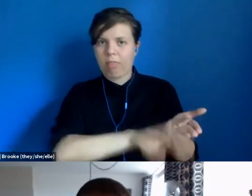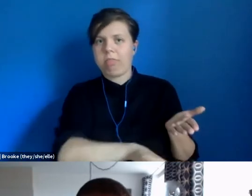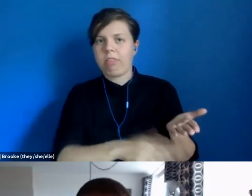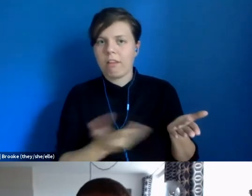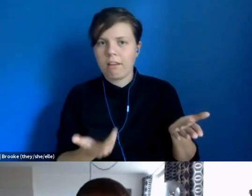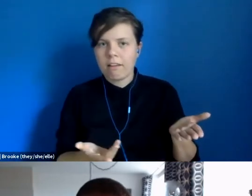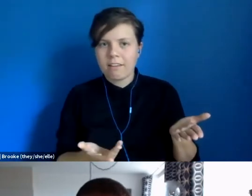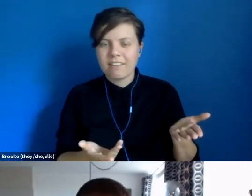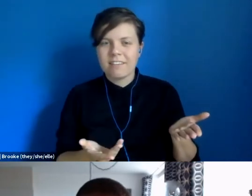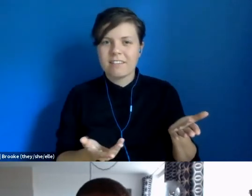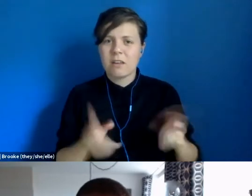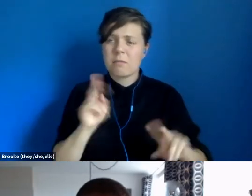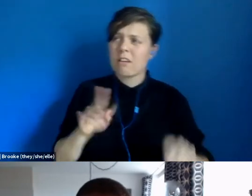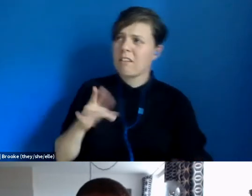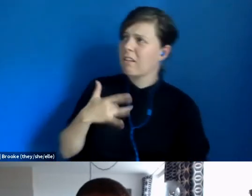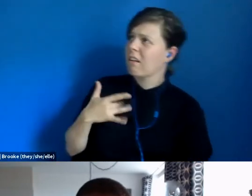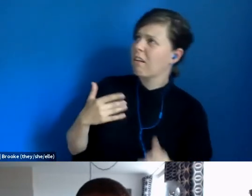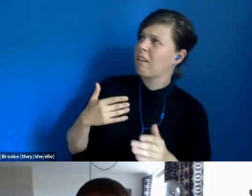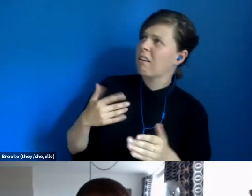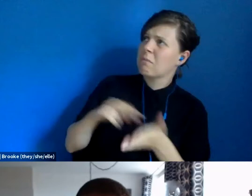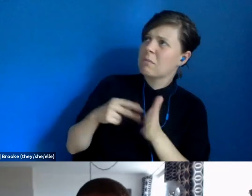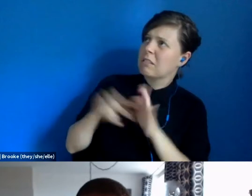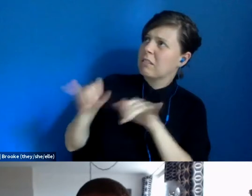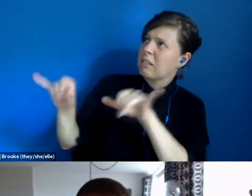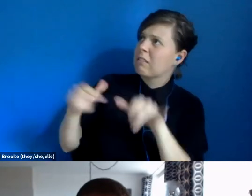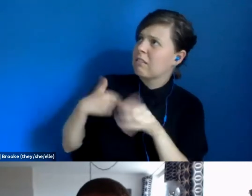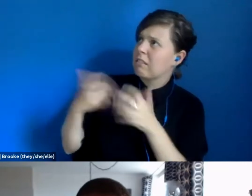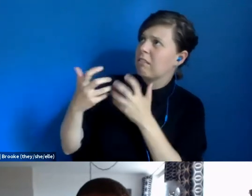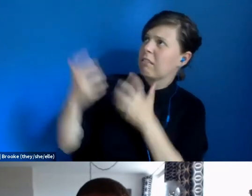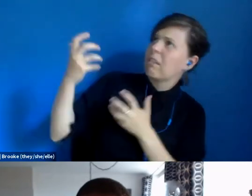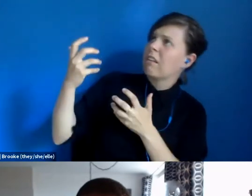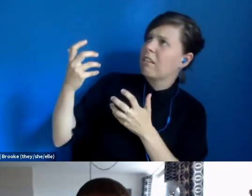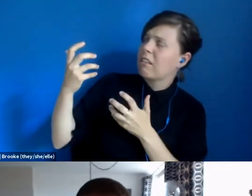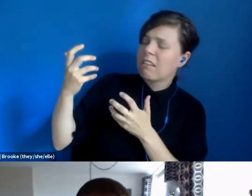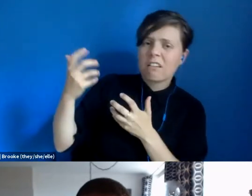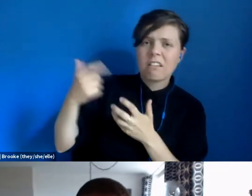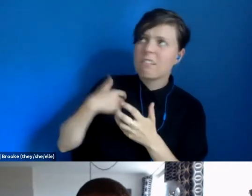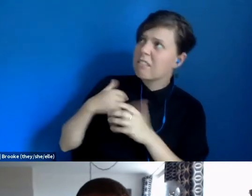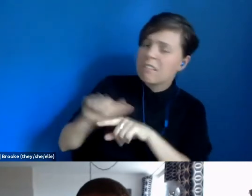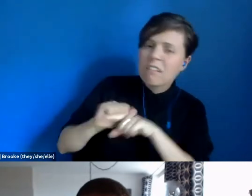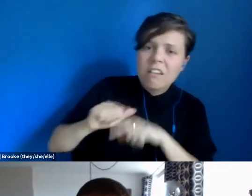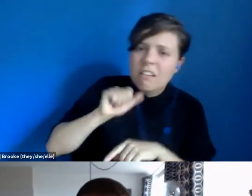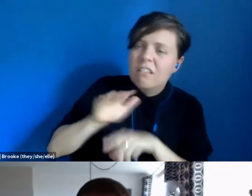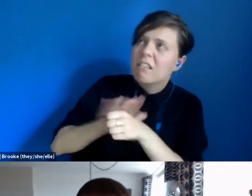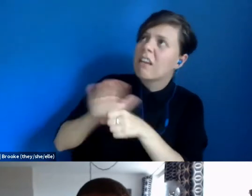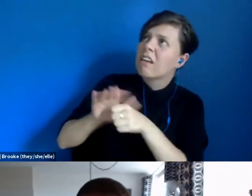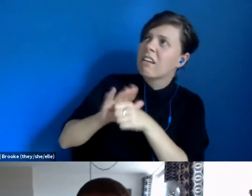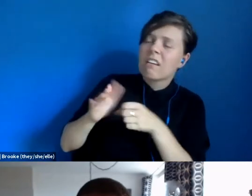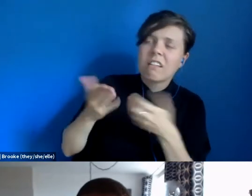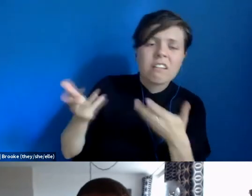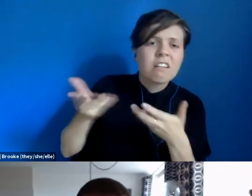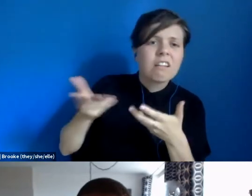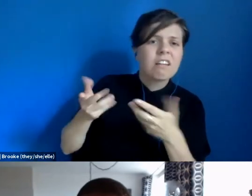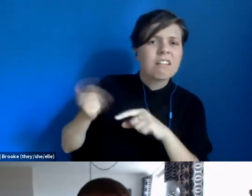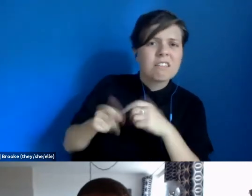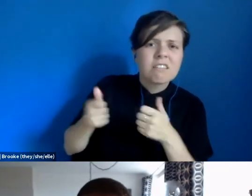started because they've been told all their life that they're never going to meet the standards, they don't have the skills, the training that they don't have access to, that they shouldn't bother trying